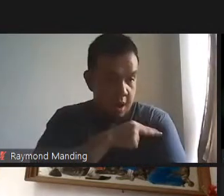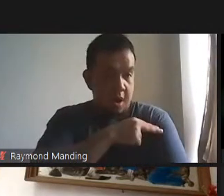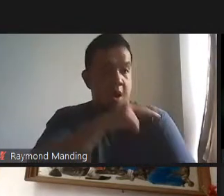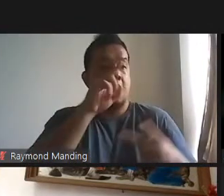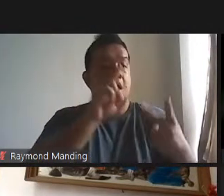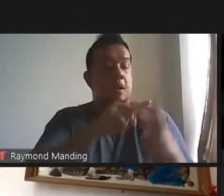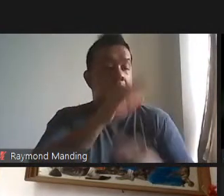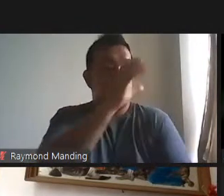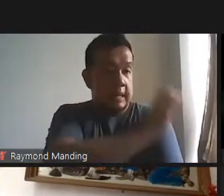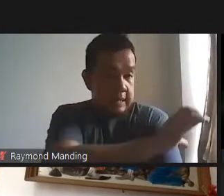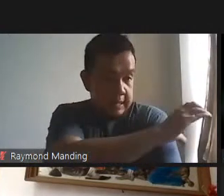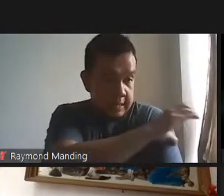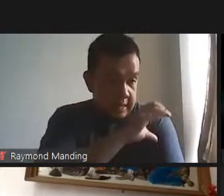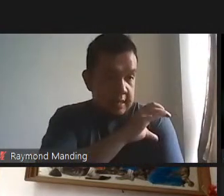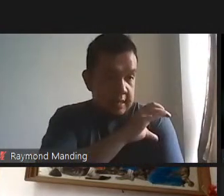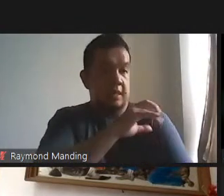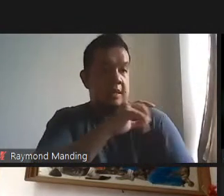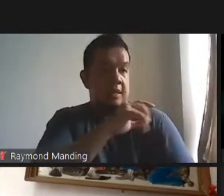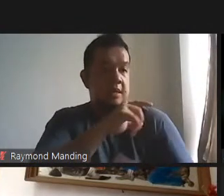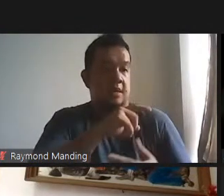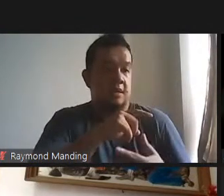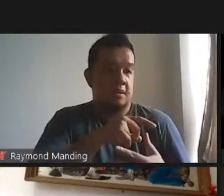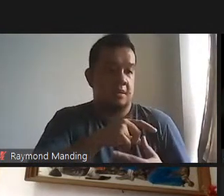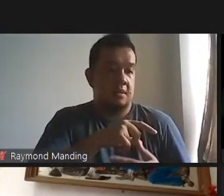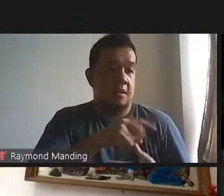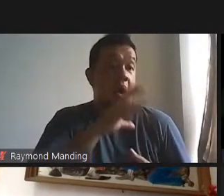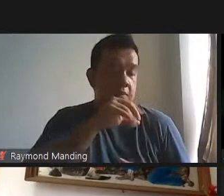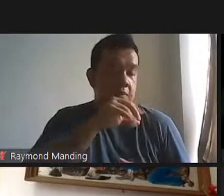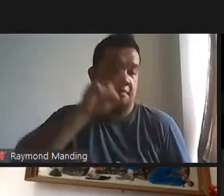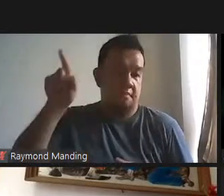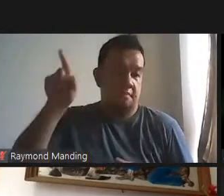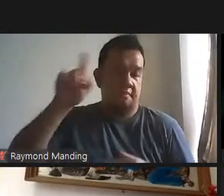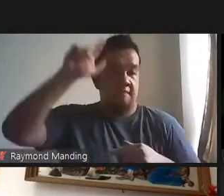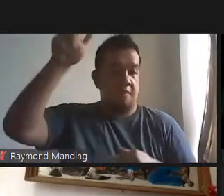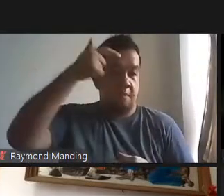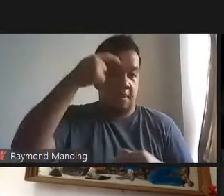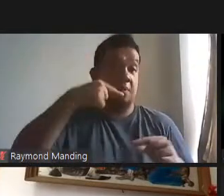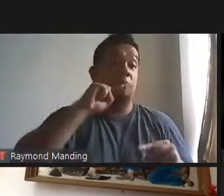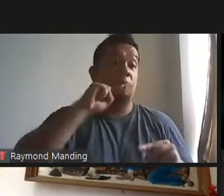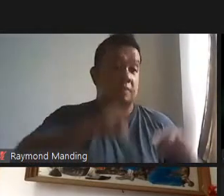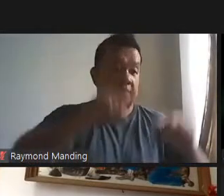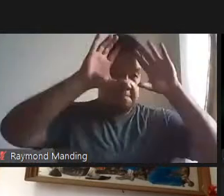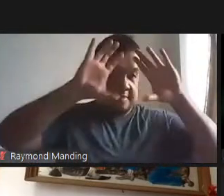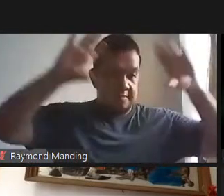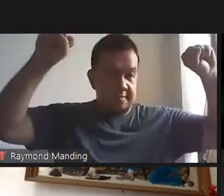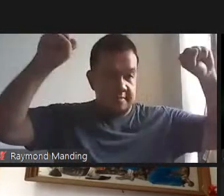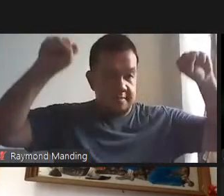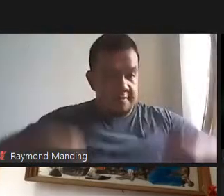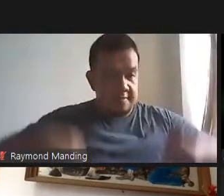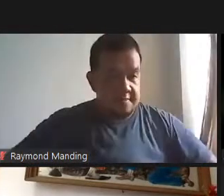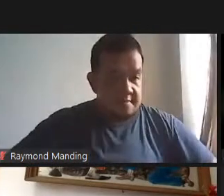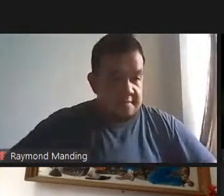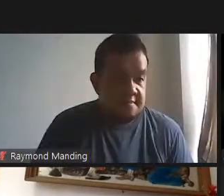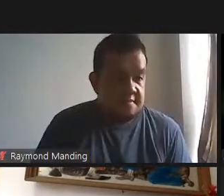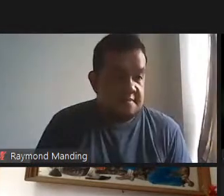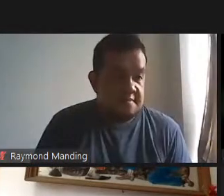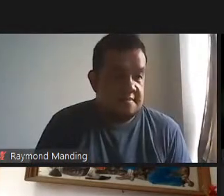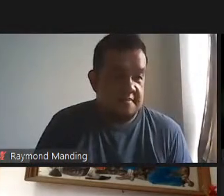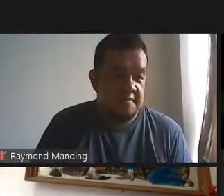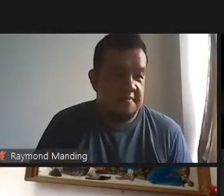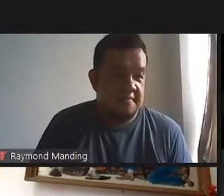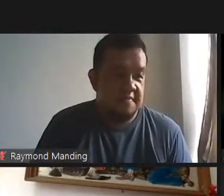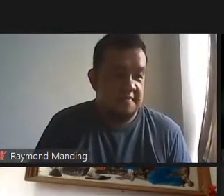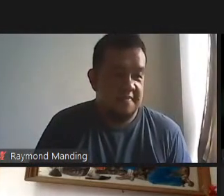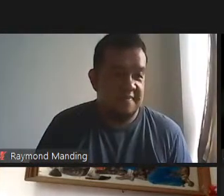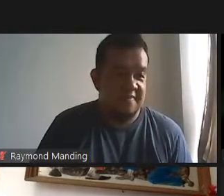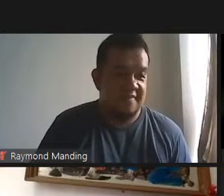Also, all hospitals, all clinics, the government, the president required